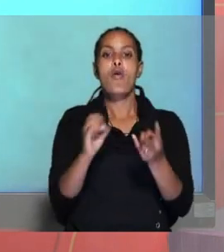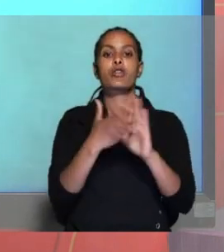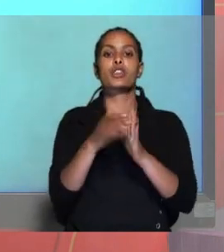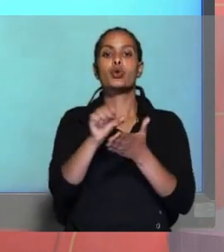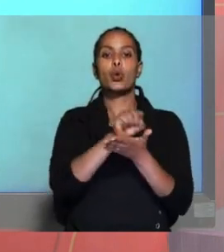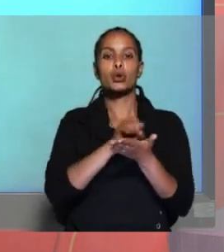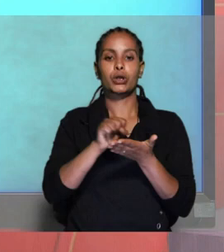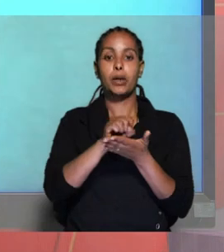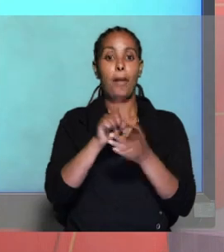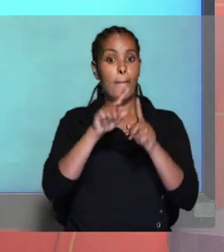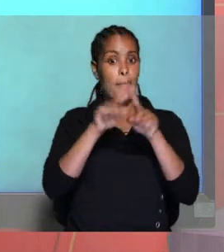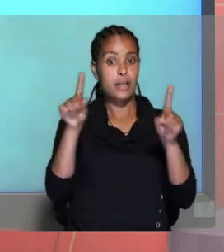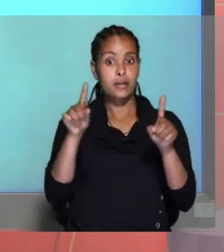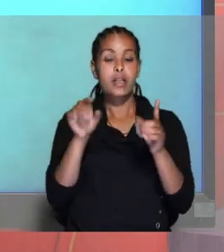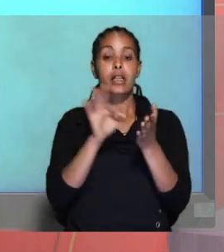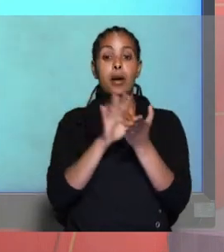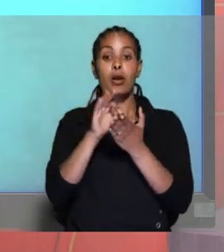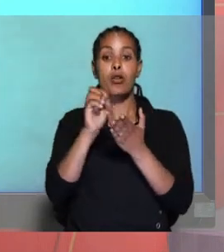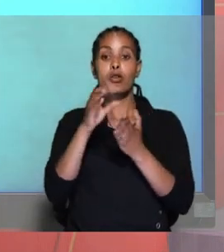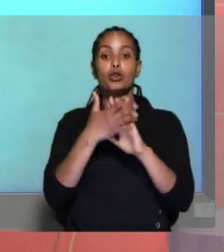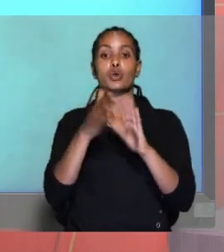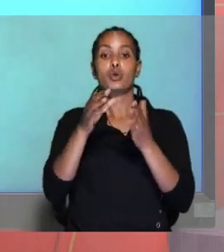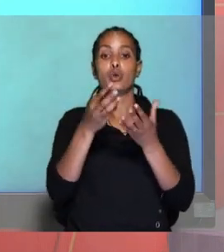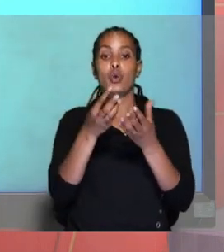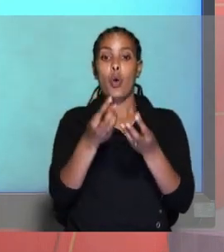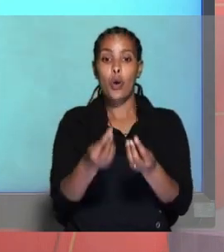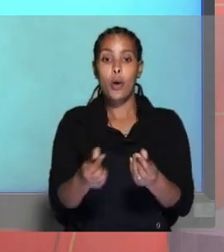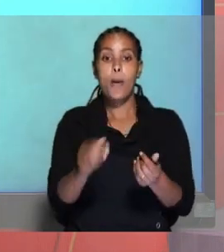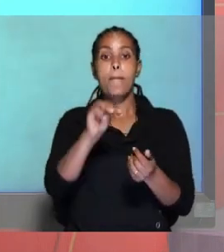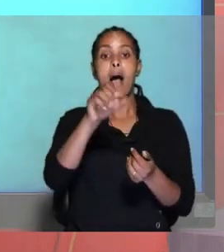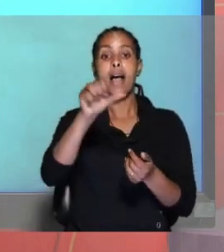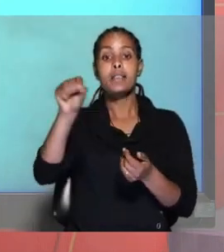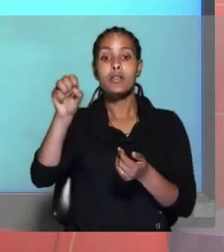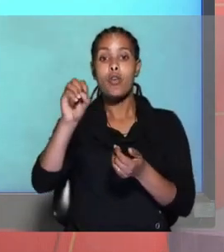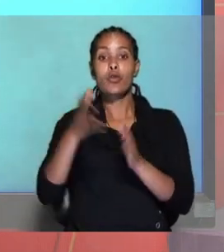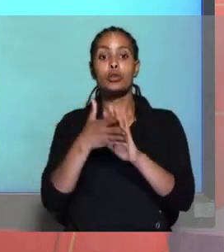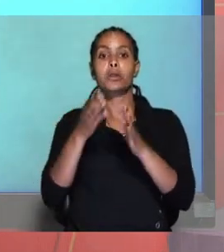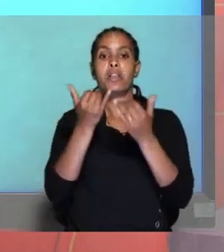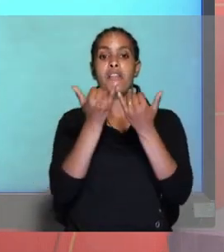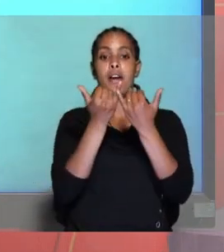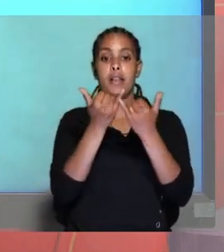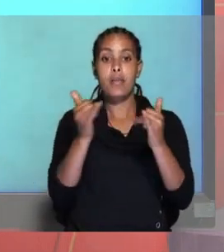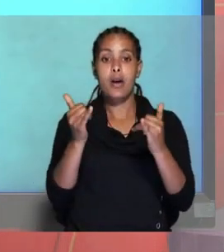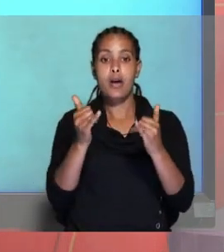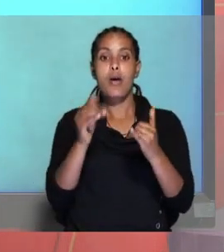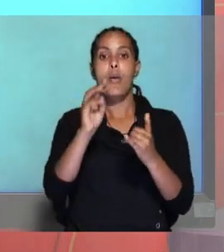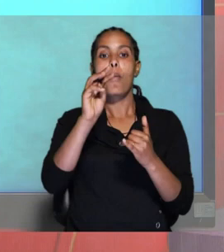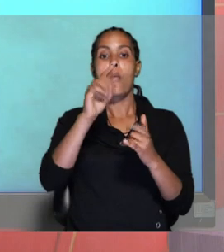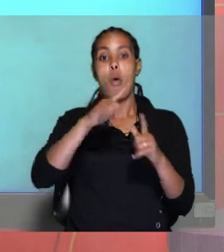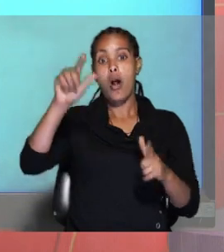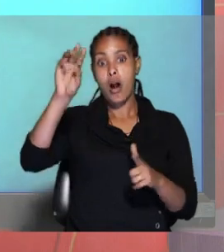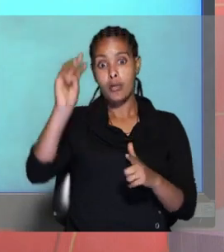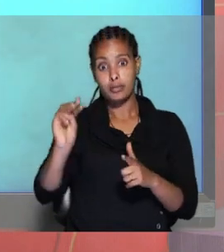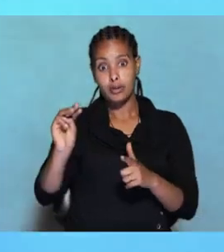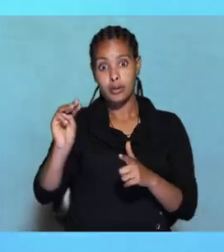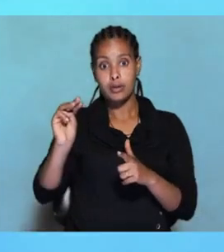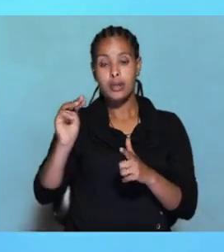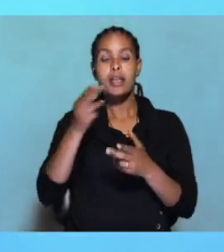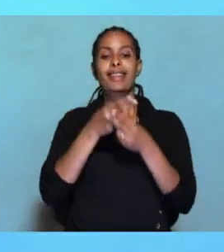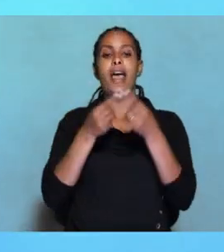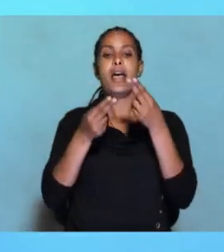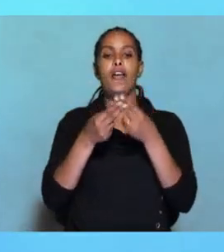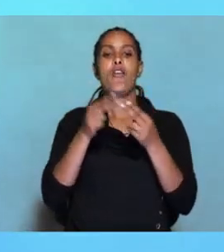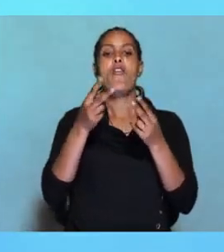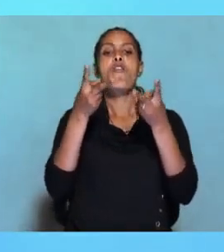solution. But number of mole of solute is mass of solute divided by molar mass of the solute